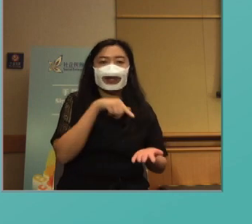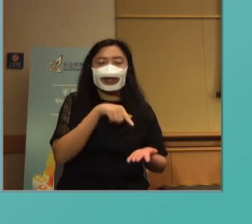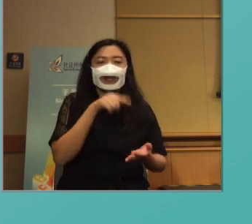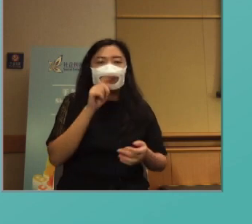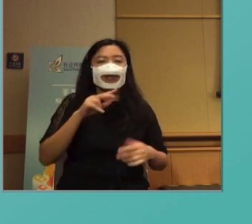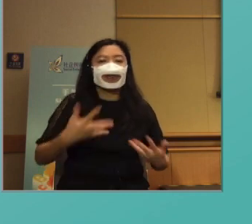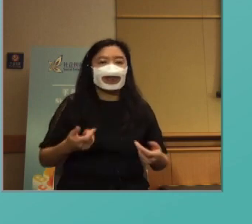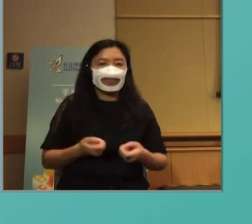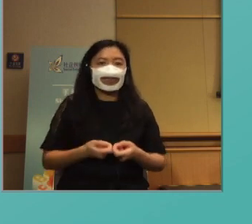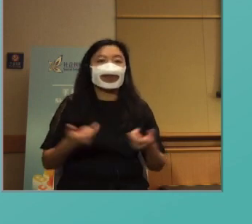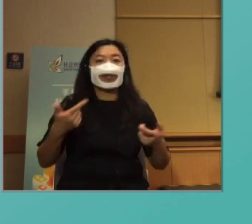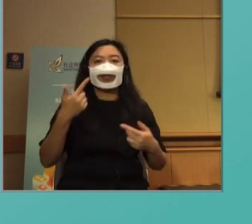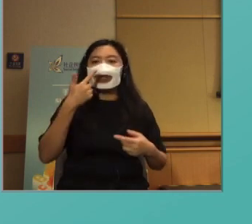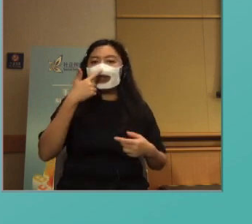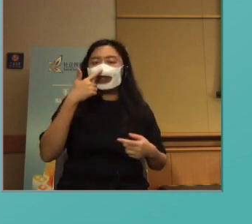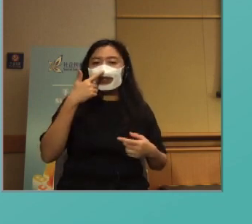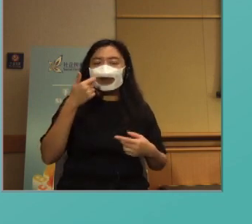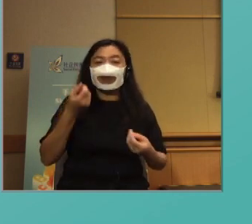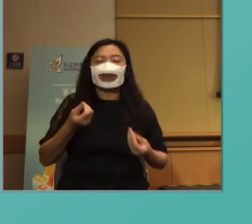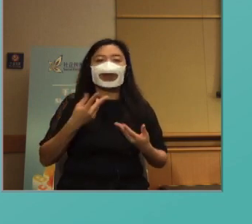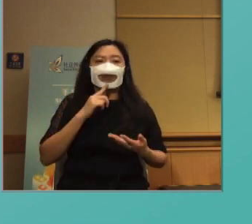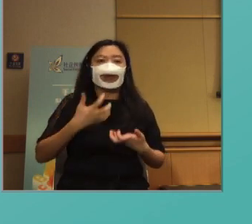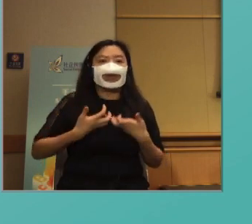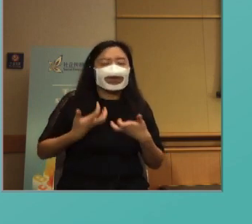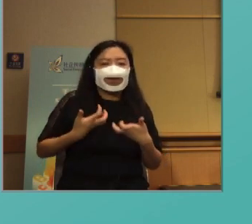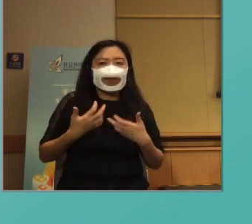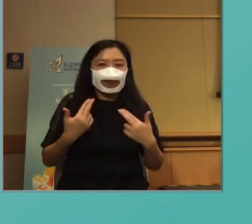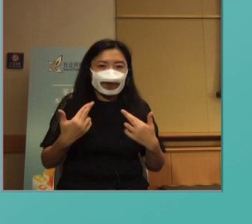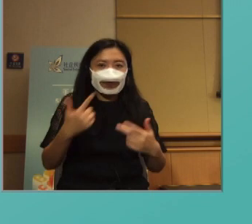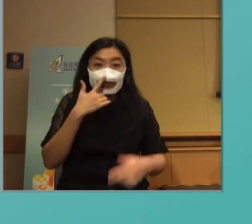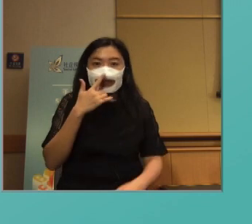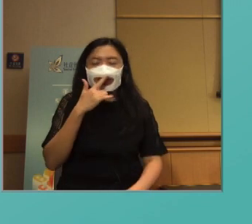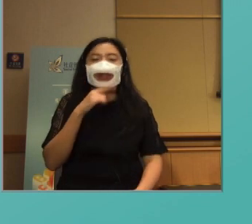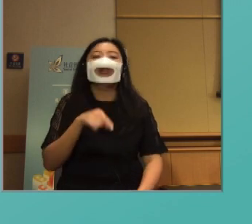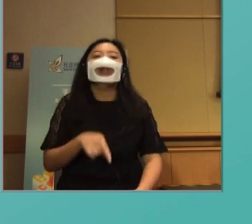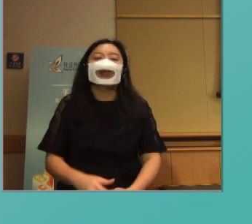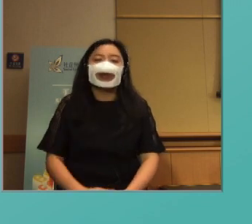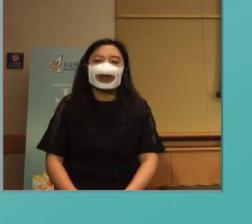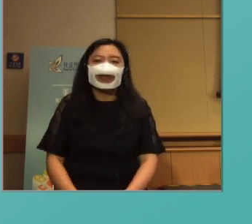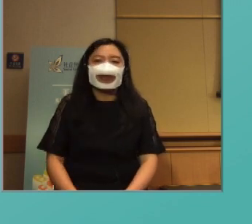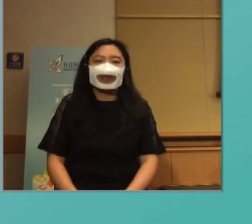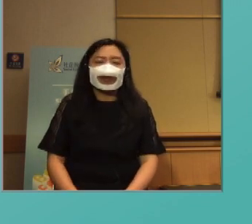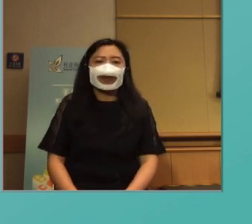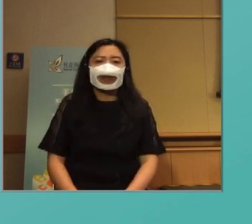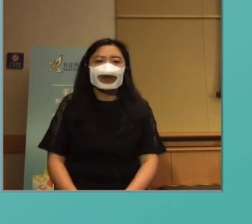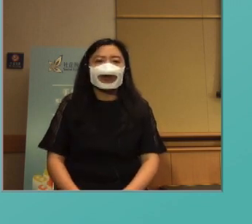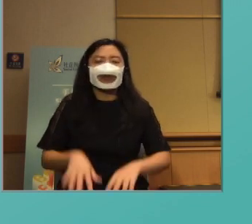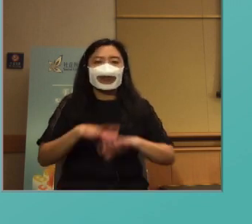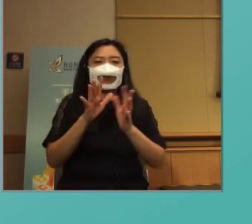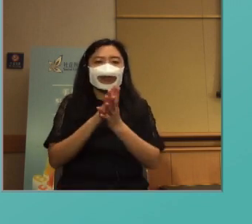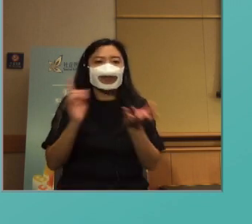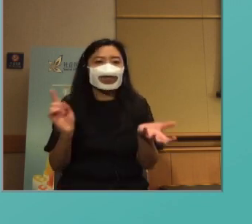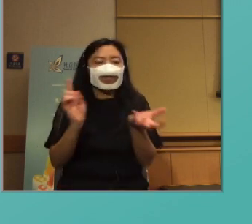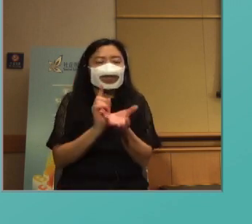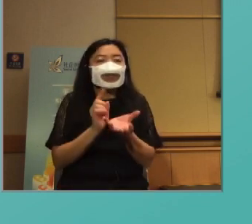development that leverage their power for community engagement, greater community, and also